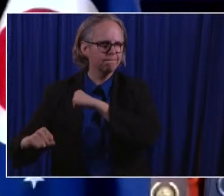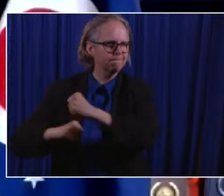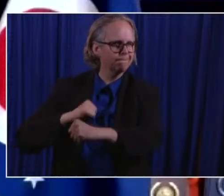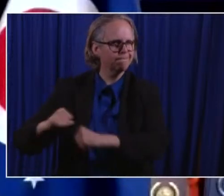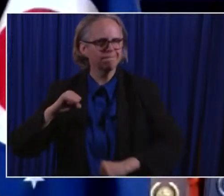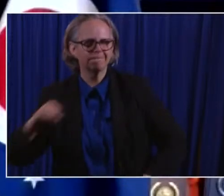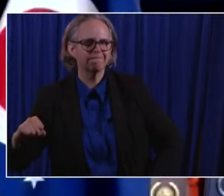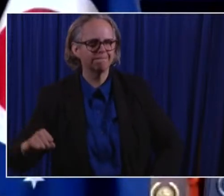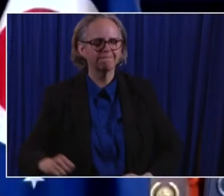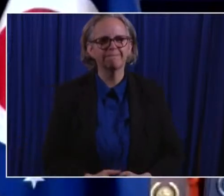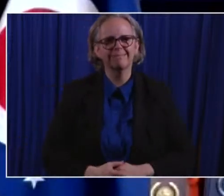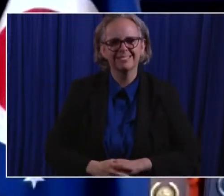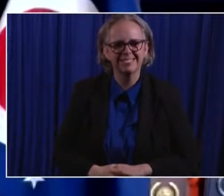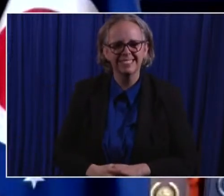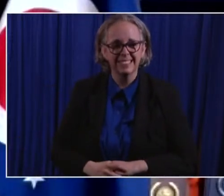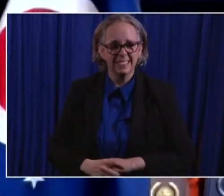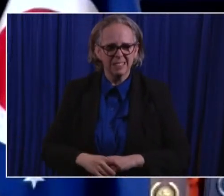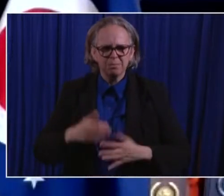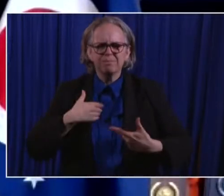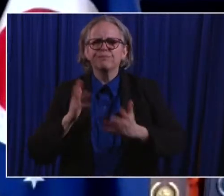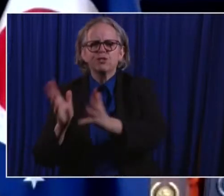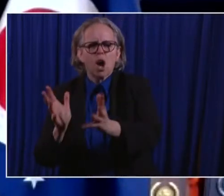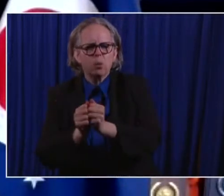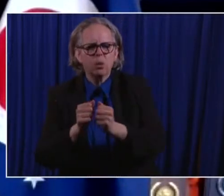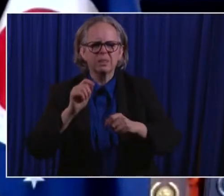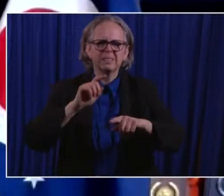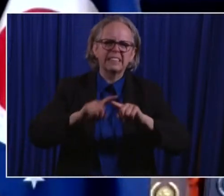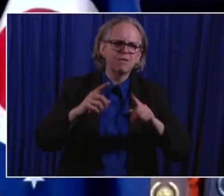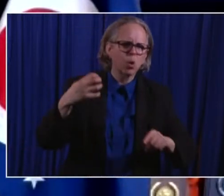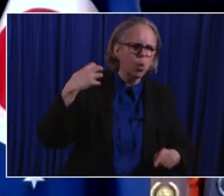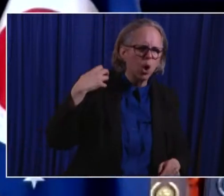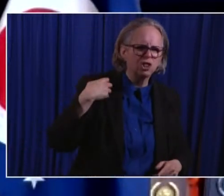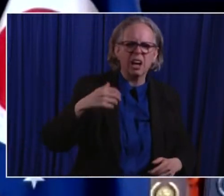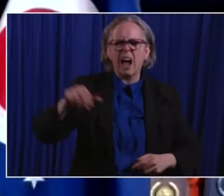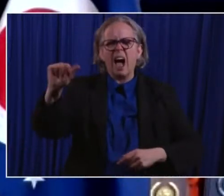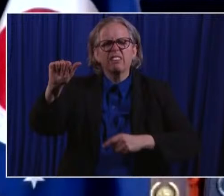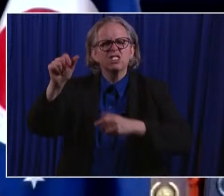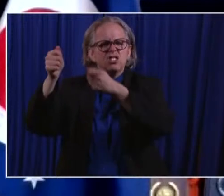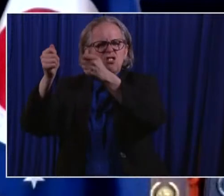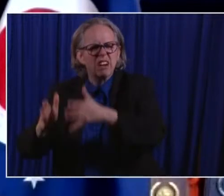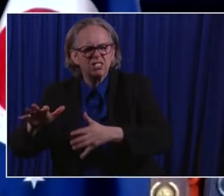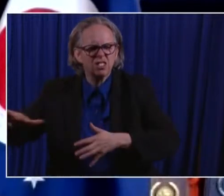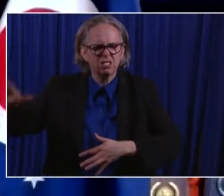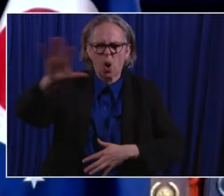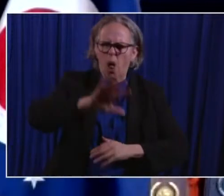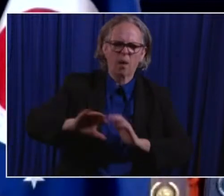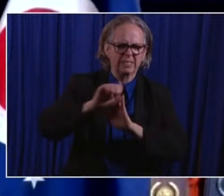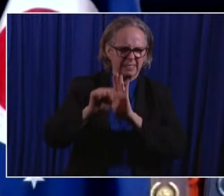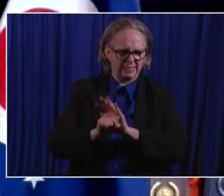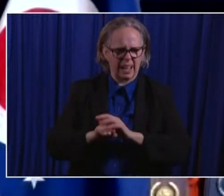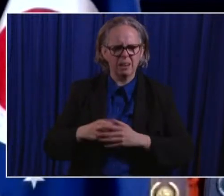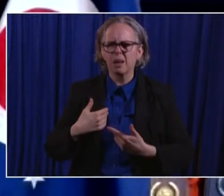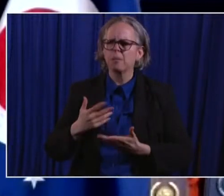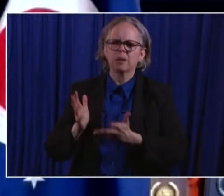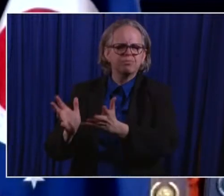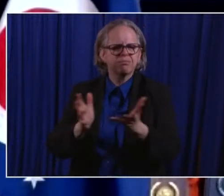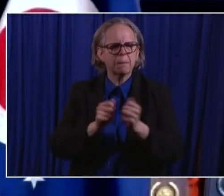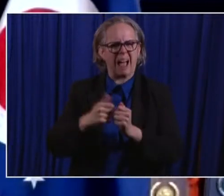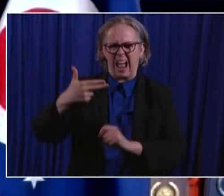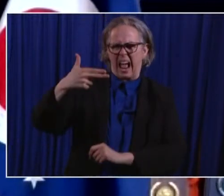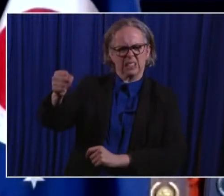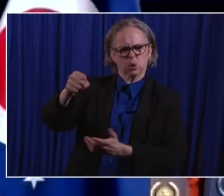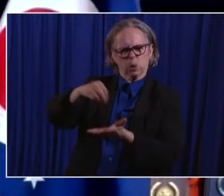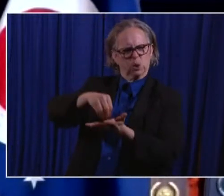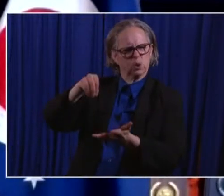conversations with the coaches and athletic directors around the state, that student athletes around all of Ohio will